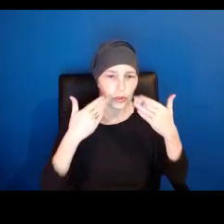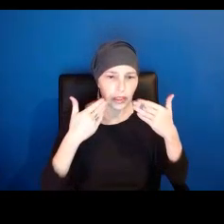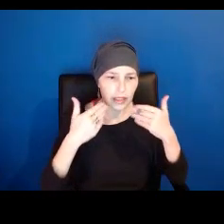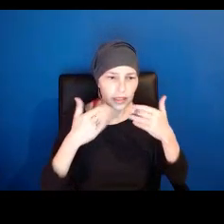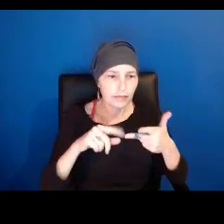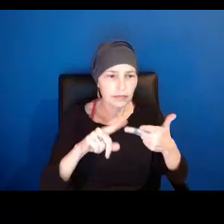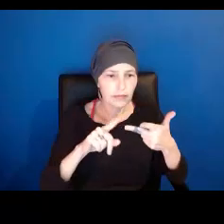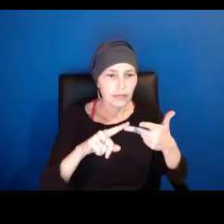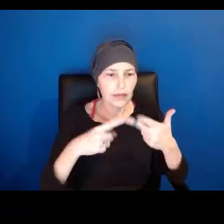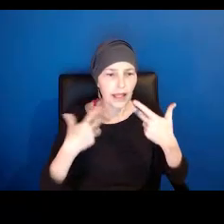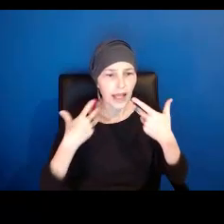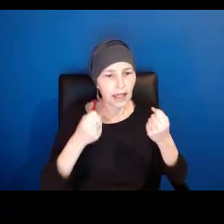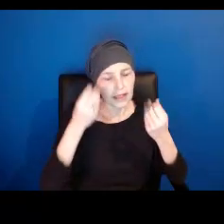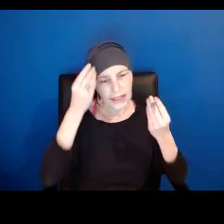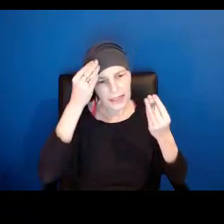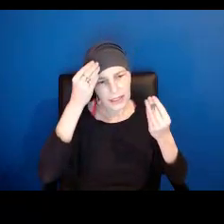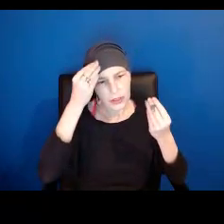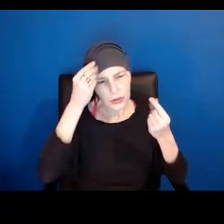health considerations,